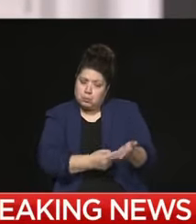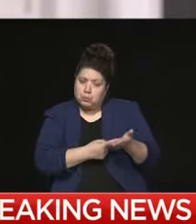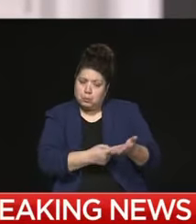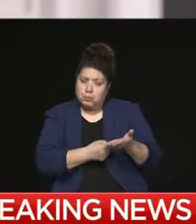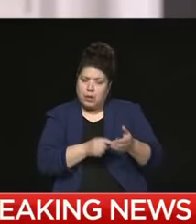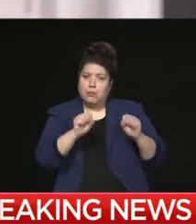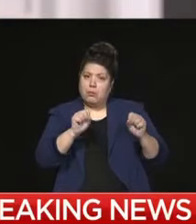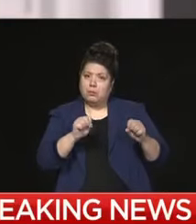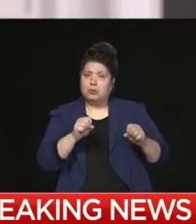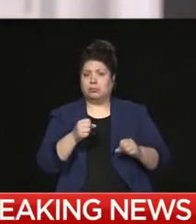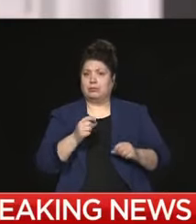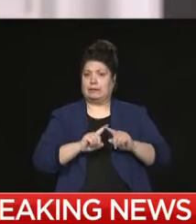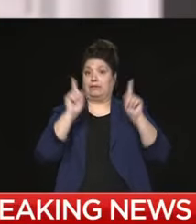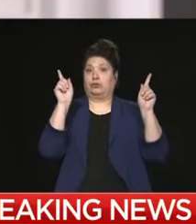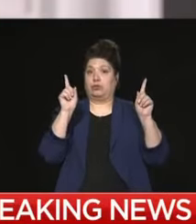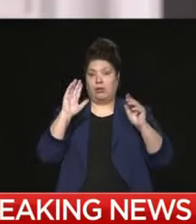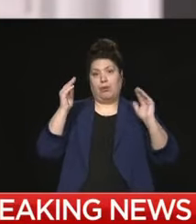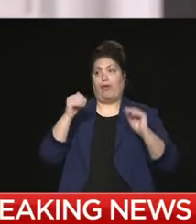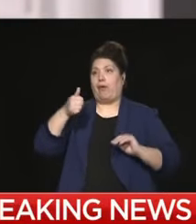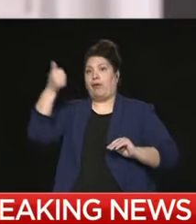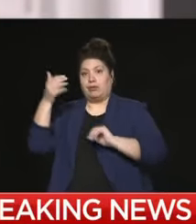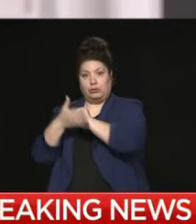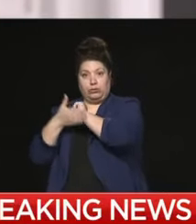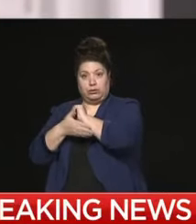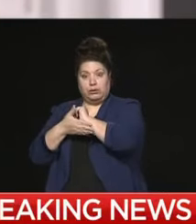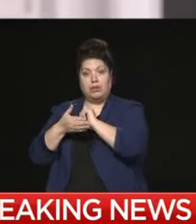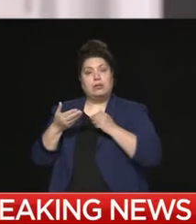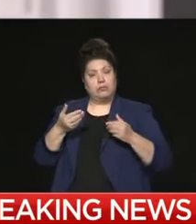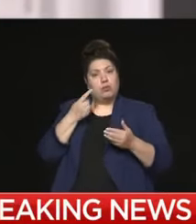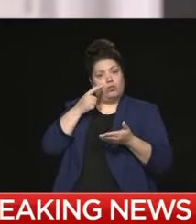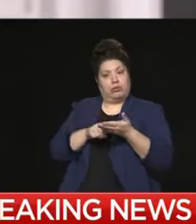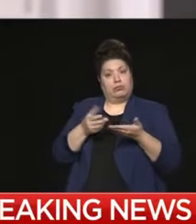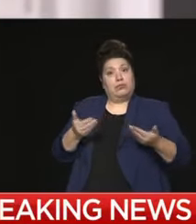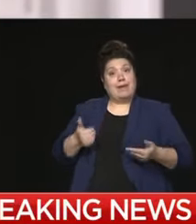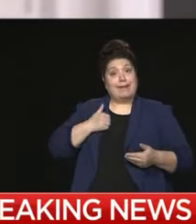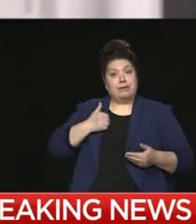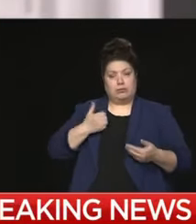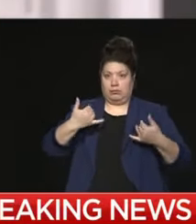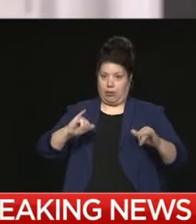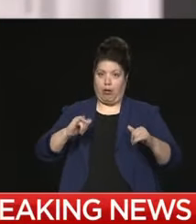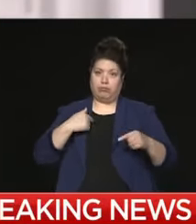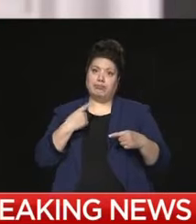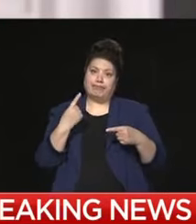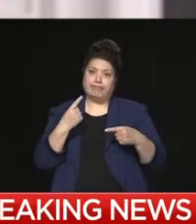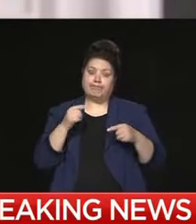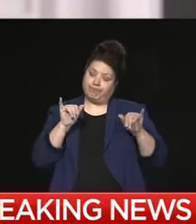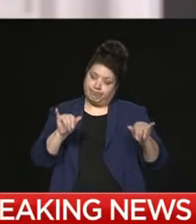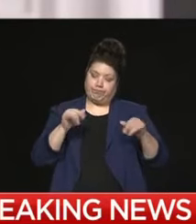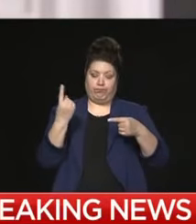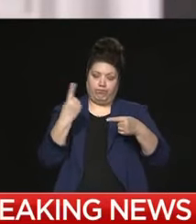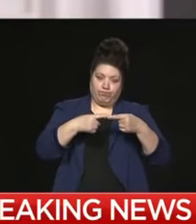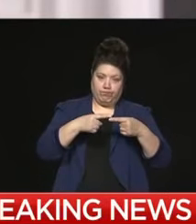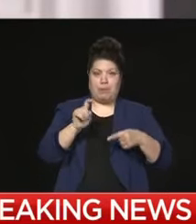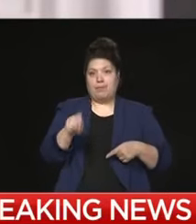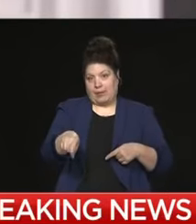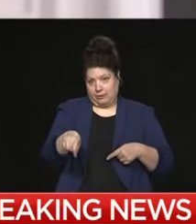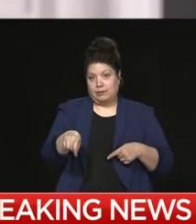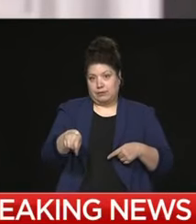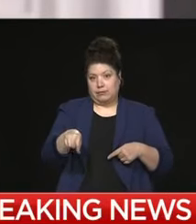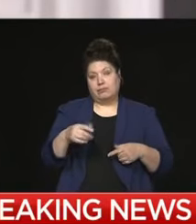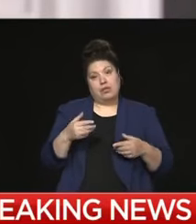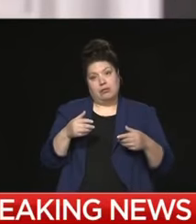than other countries, but there is still a recognition that we need to continue holding that the measures that we have in place